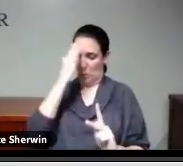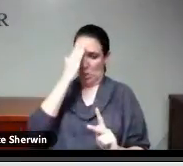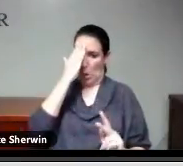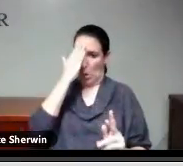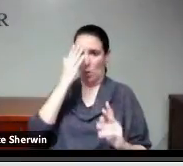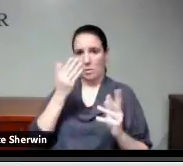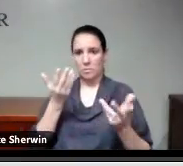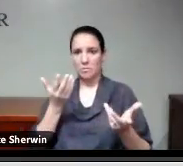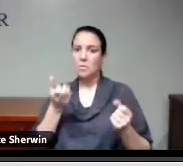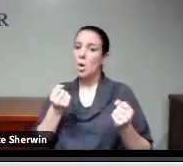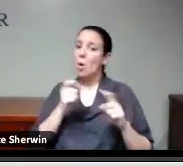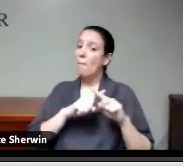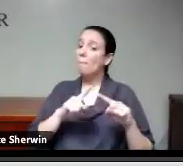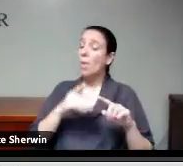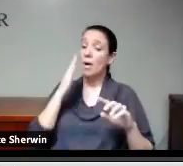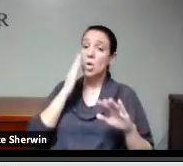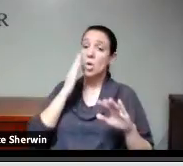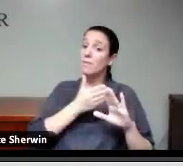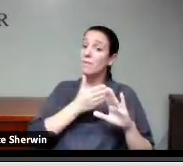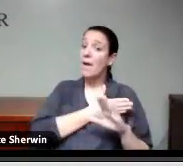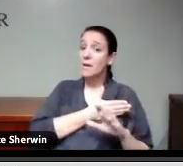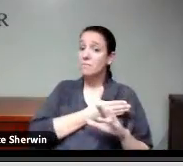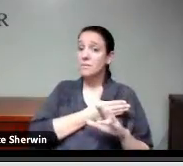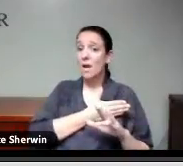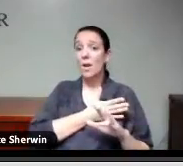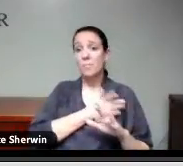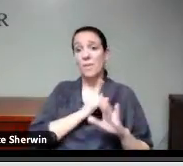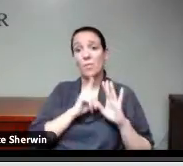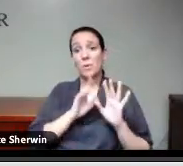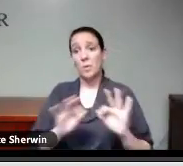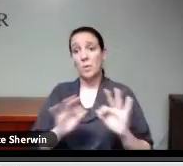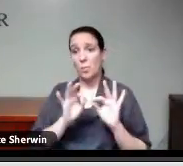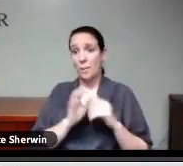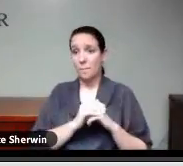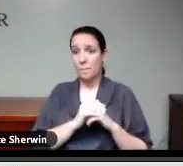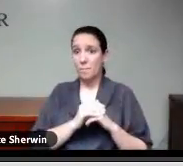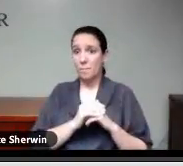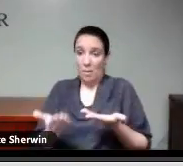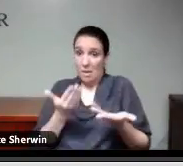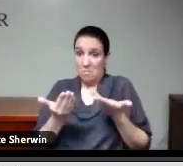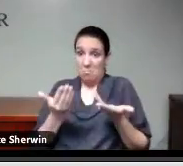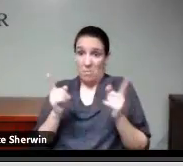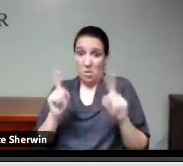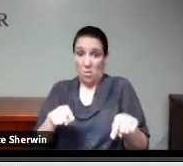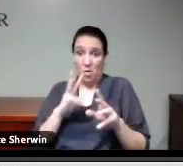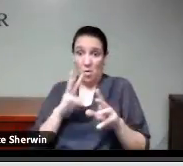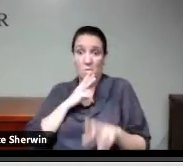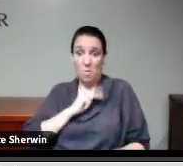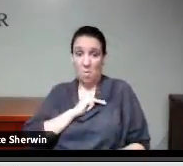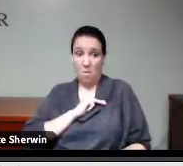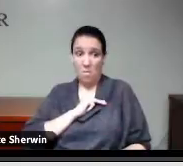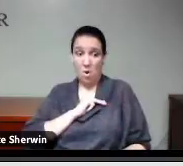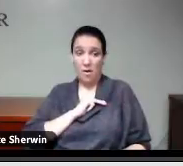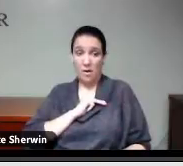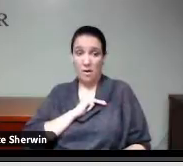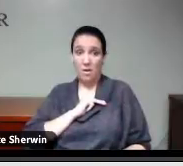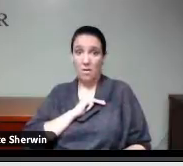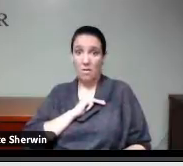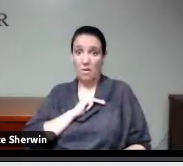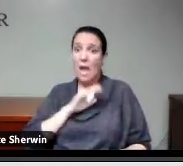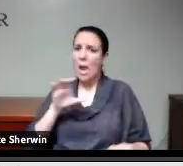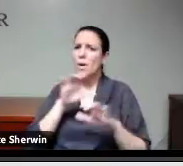advance is really important. So is there a focus group opportunity, even at a Walmart, where you go to Walmart and you say, okay, we're going to do